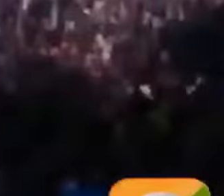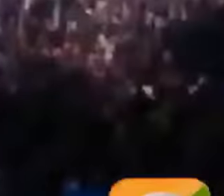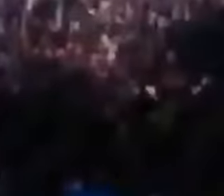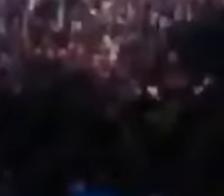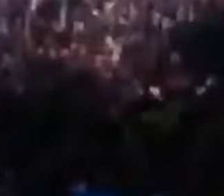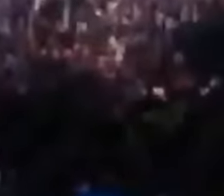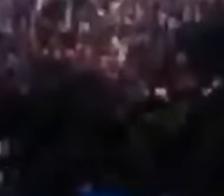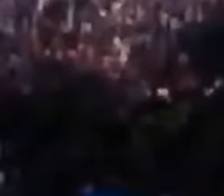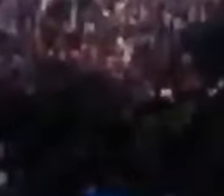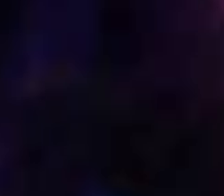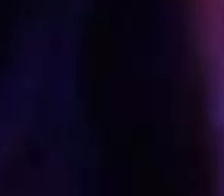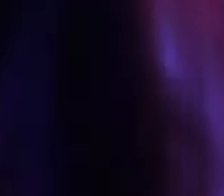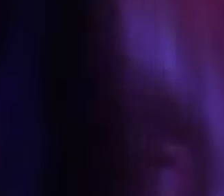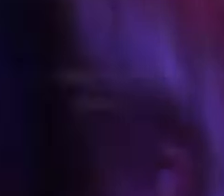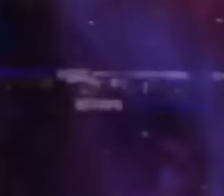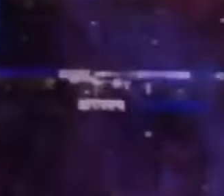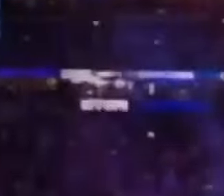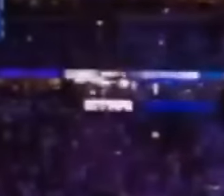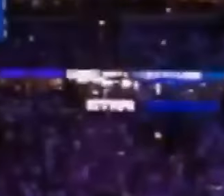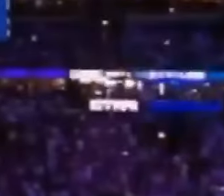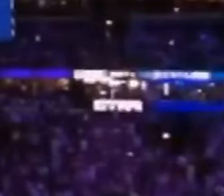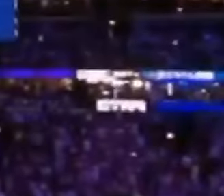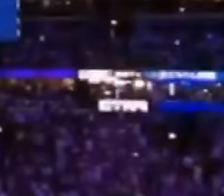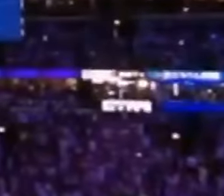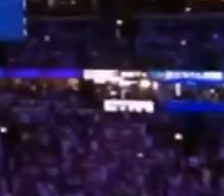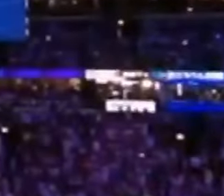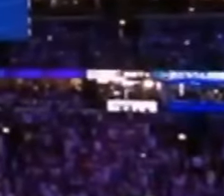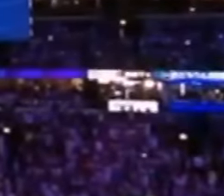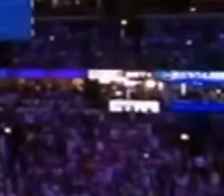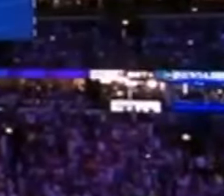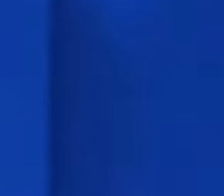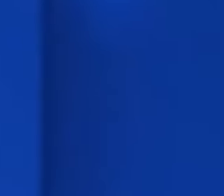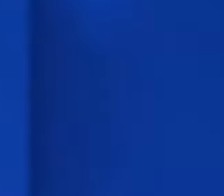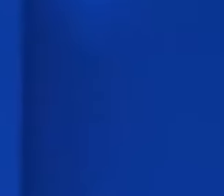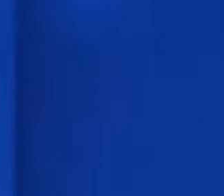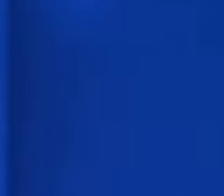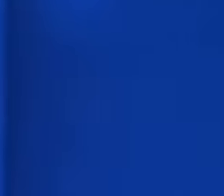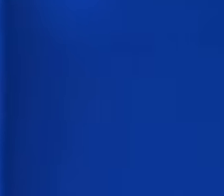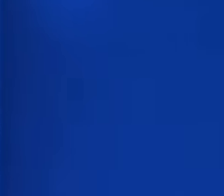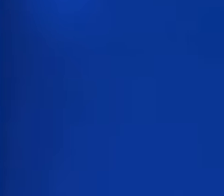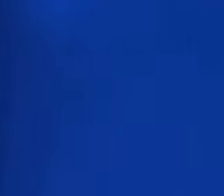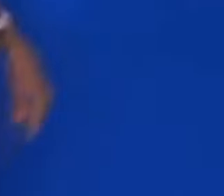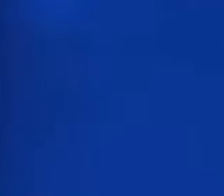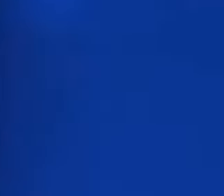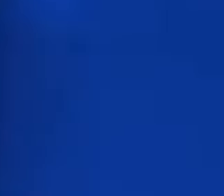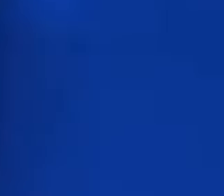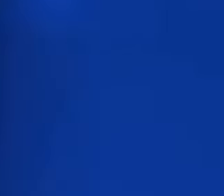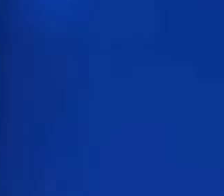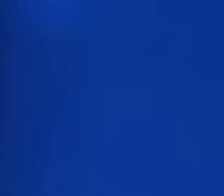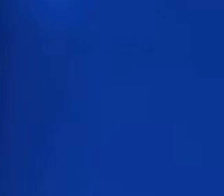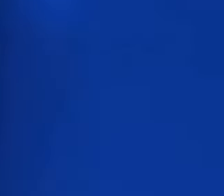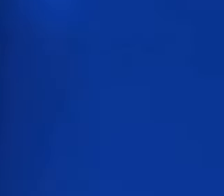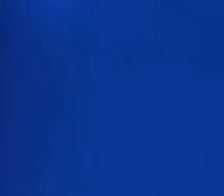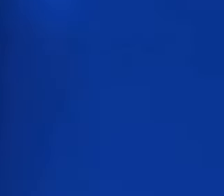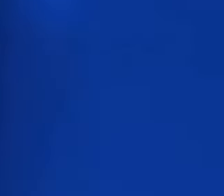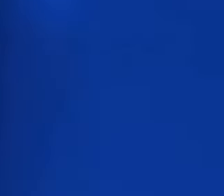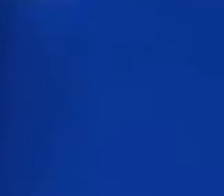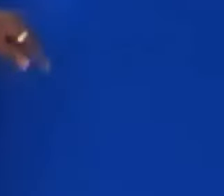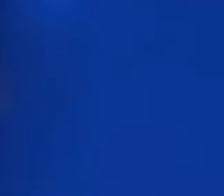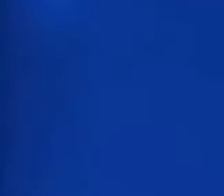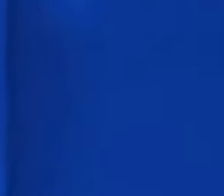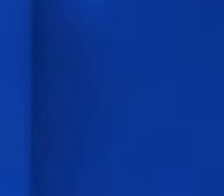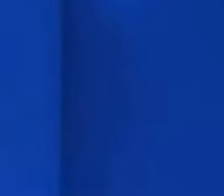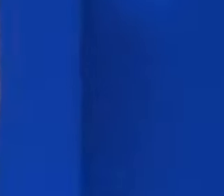The Democratic Party putting on a show as they formally unveiled. Everybody over here say comma!